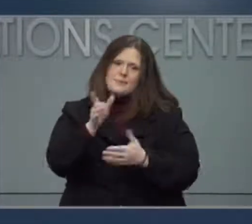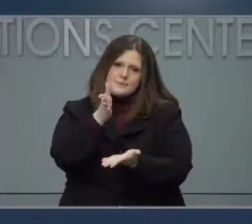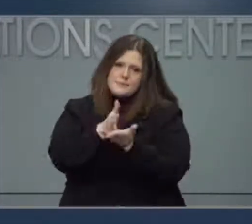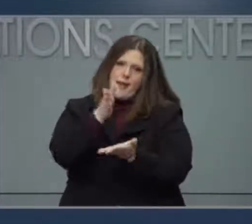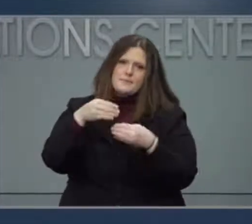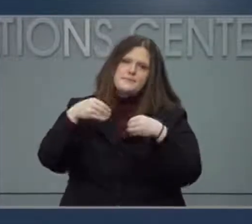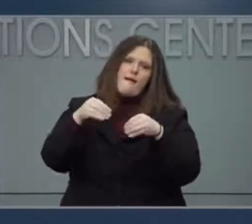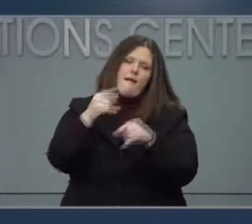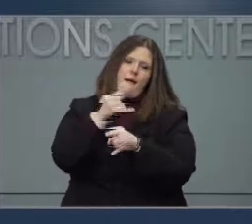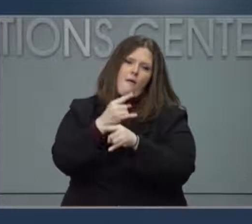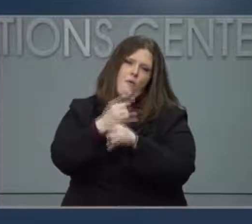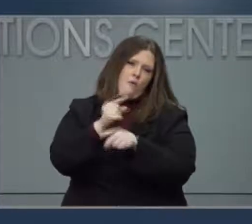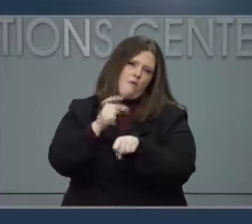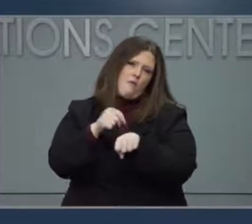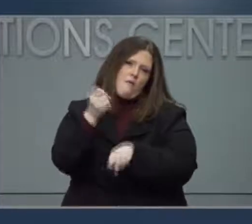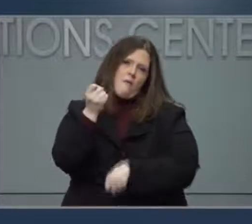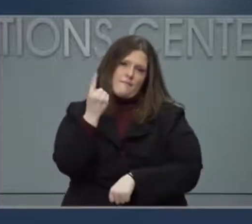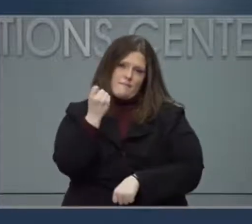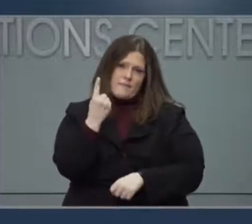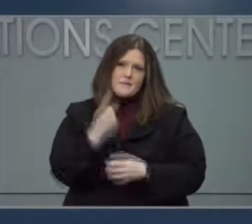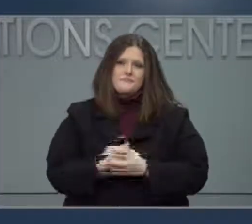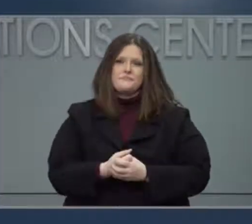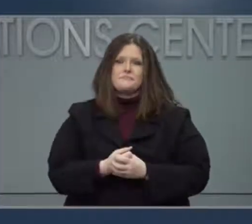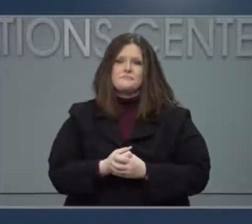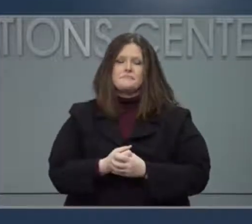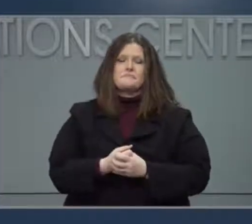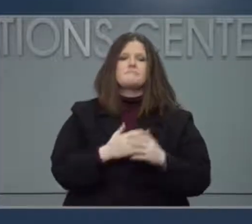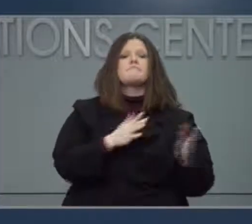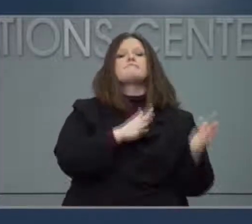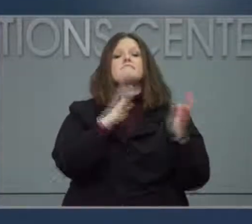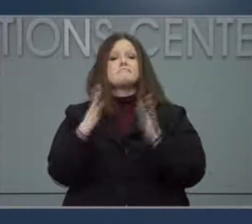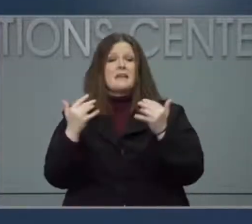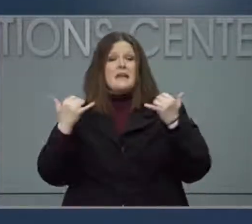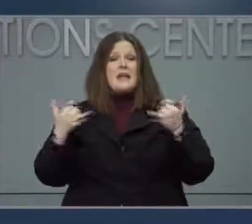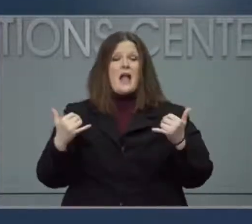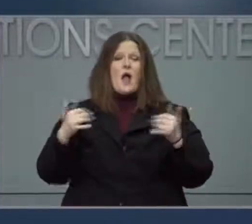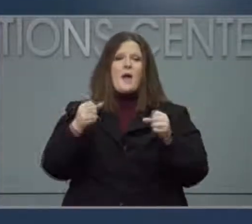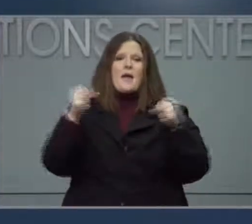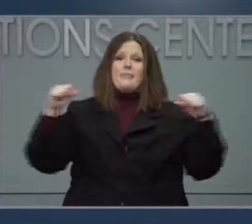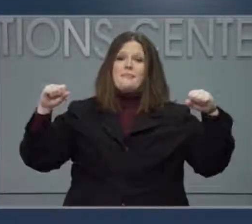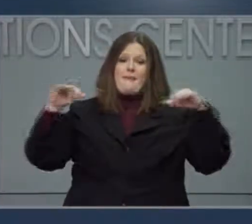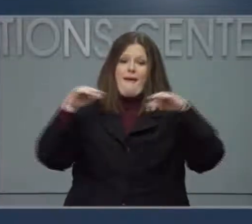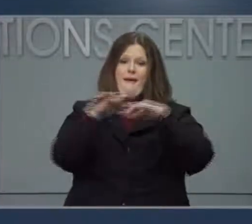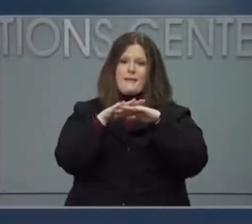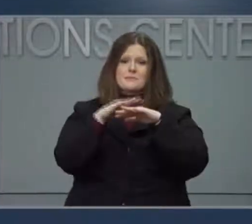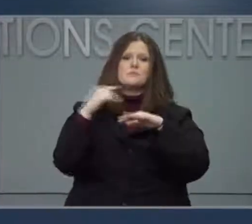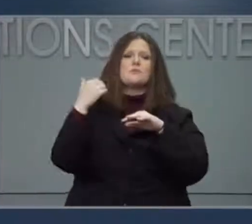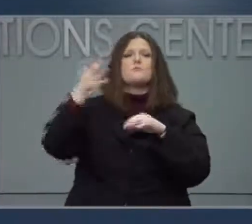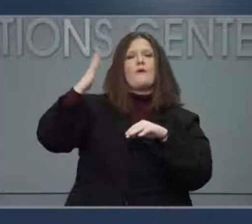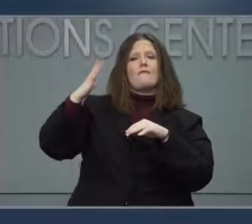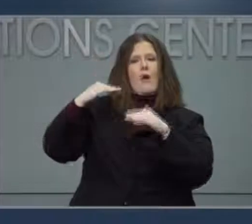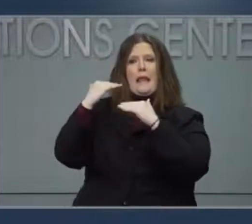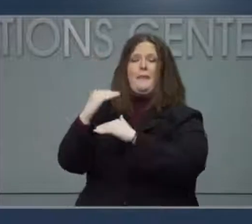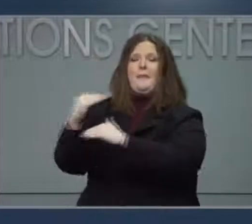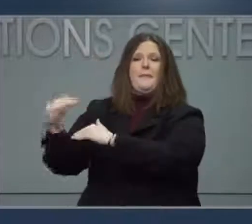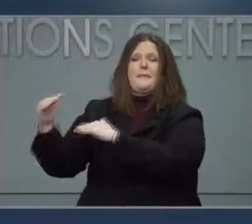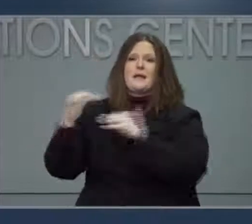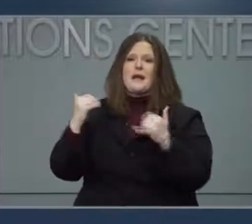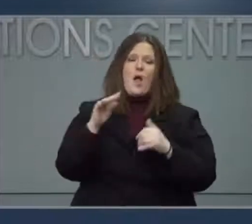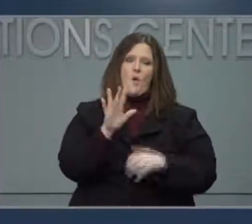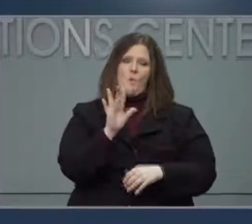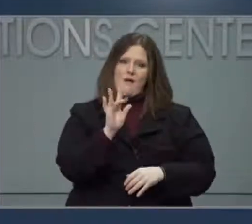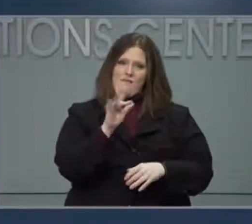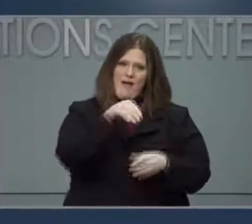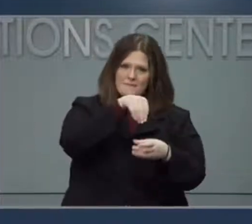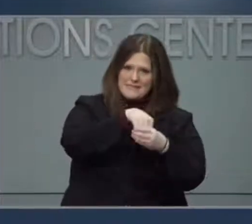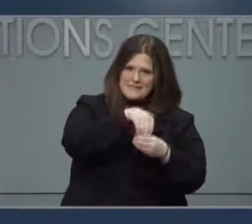Finally, in other circumstances not outlined above, the mass gathering limit will be increased to 25 indoors and 50 outdoors. We know